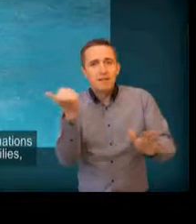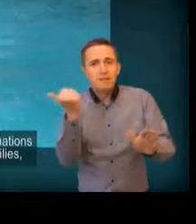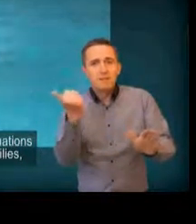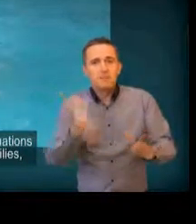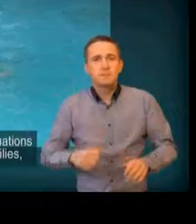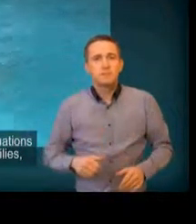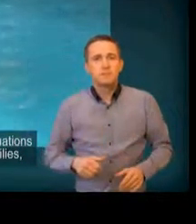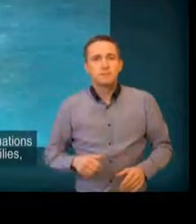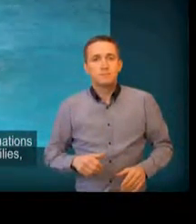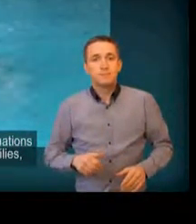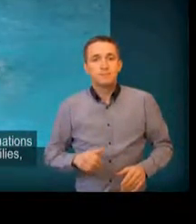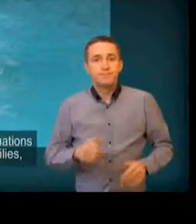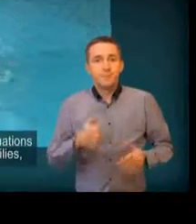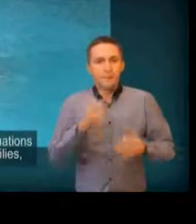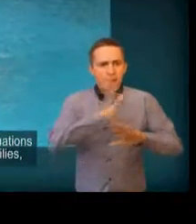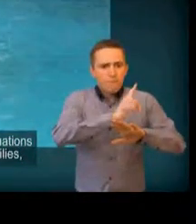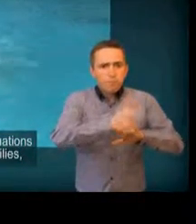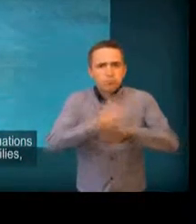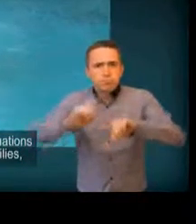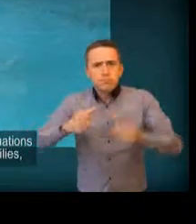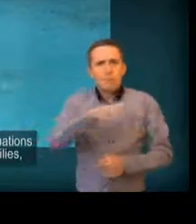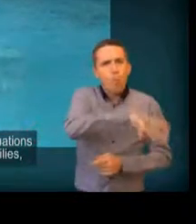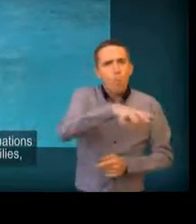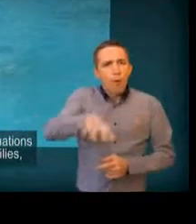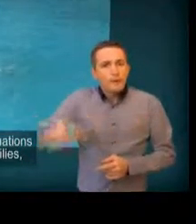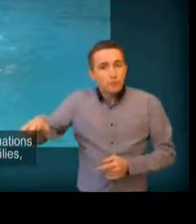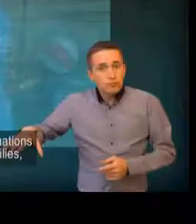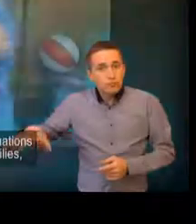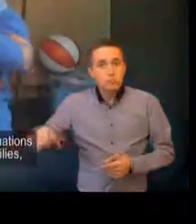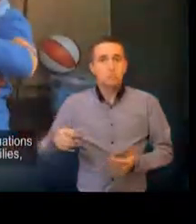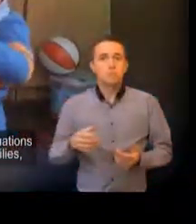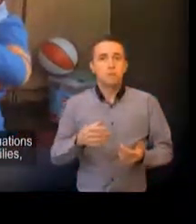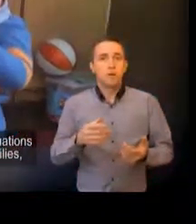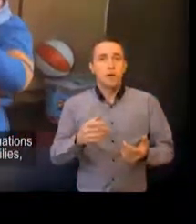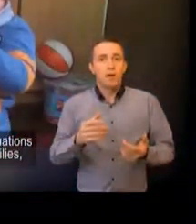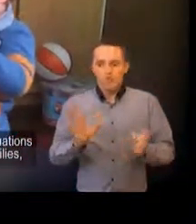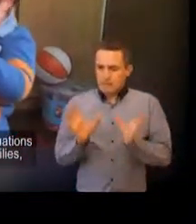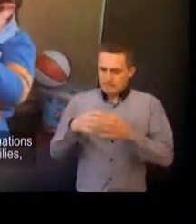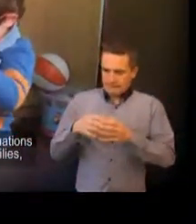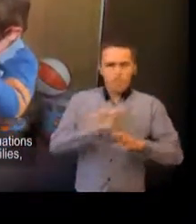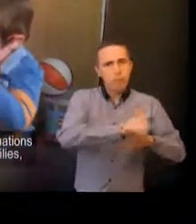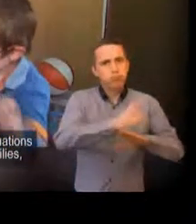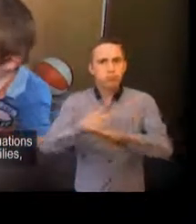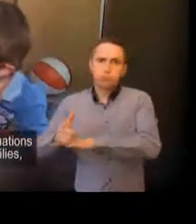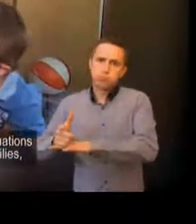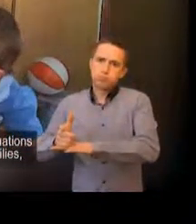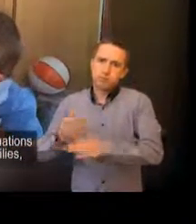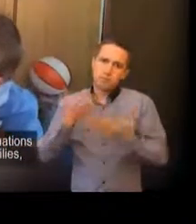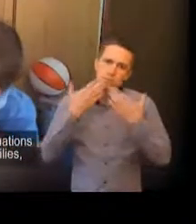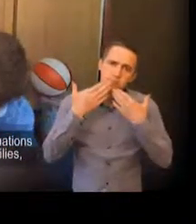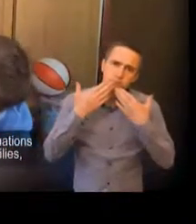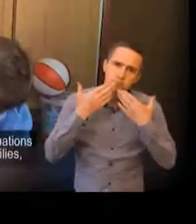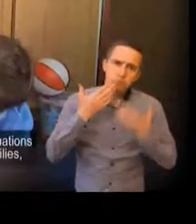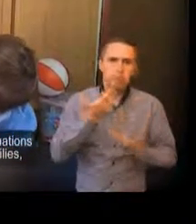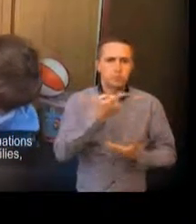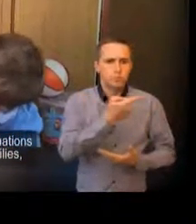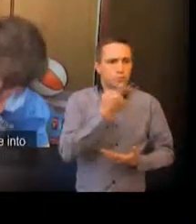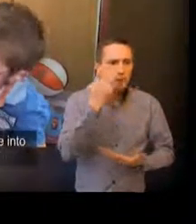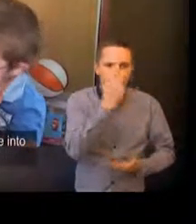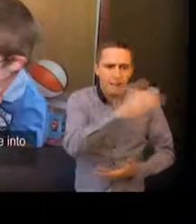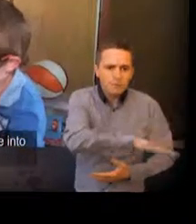In producing this DVD, we aim to guide children and their families towards confidence and independence. This